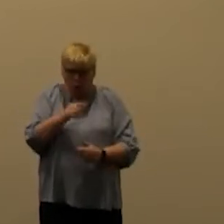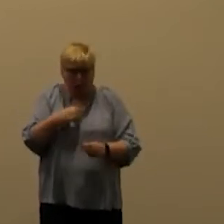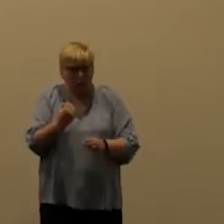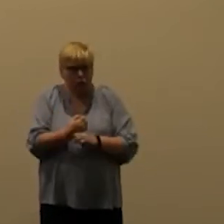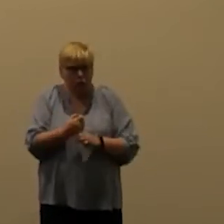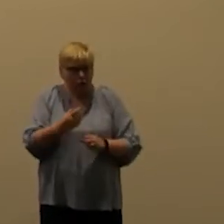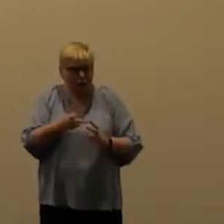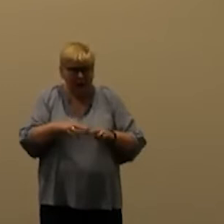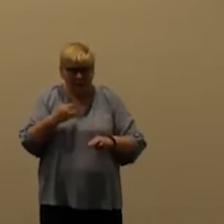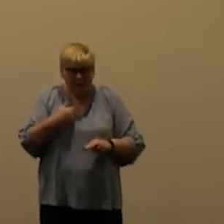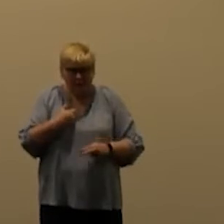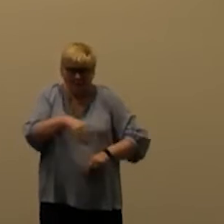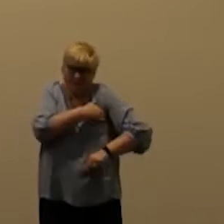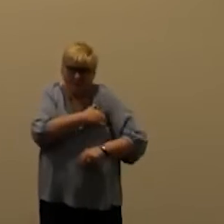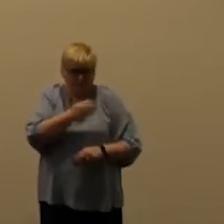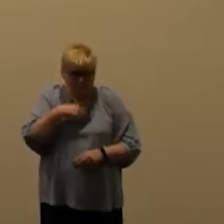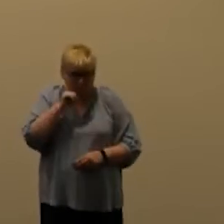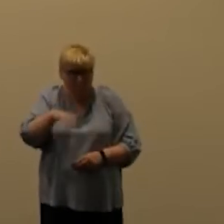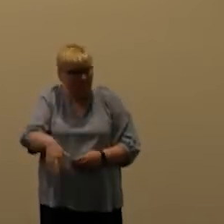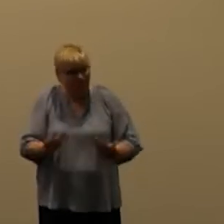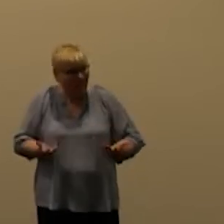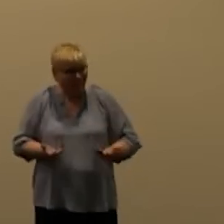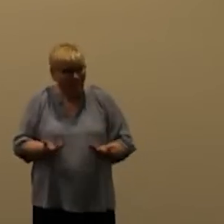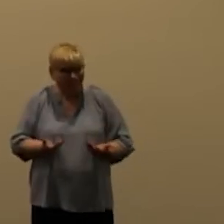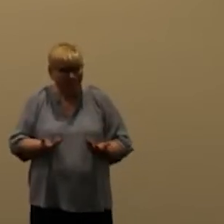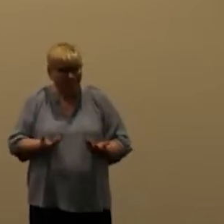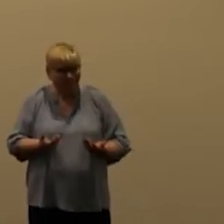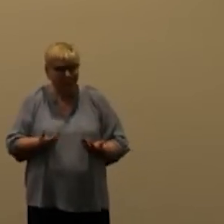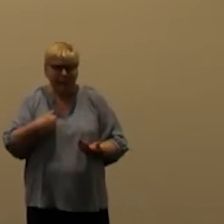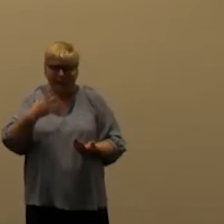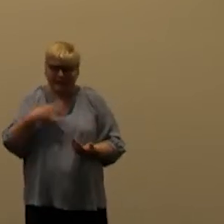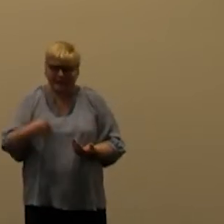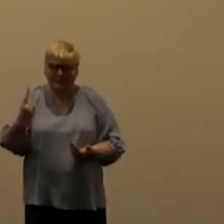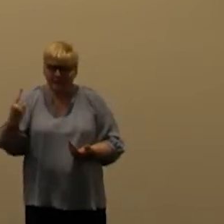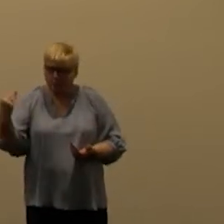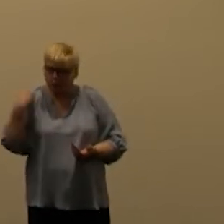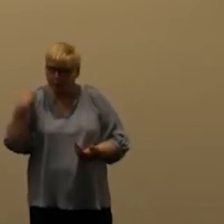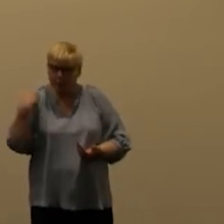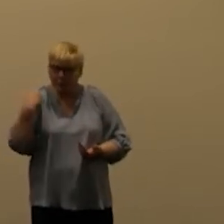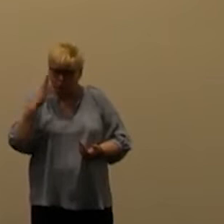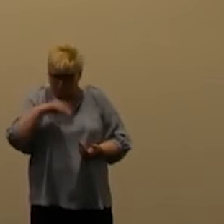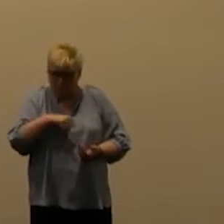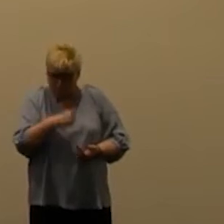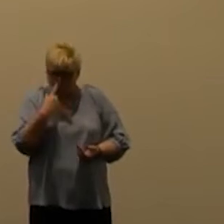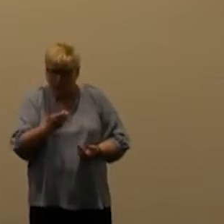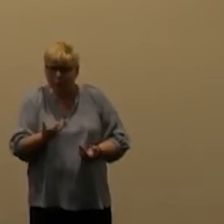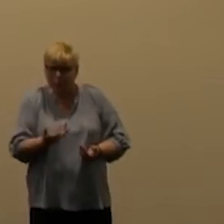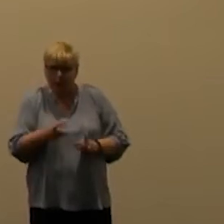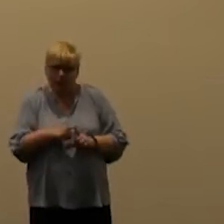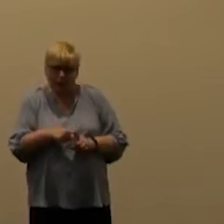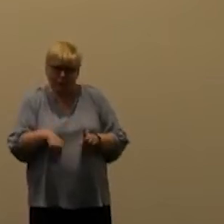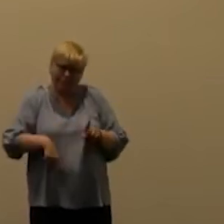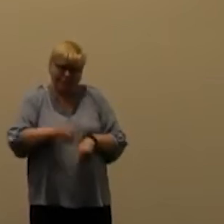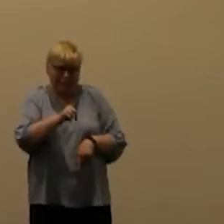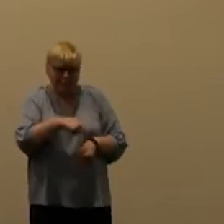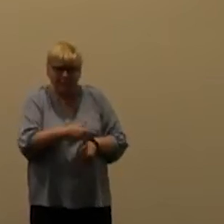wouldn't be in that room with them. But it actually took somebody else going, I recognize this and I really want to help and push you into